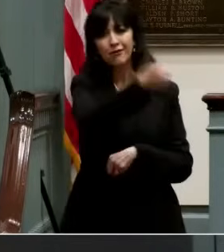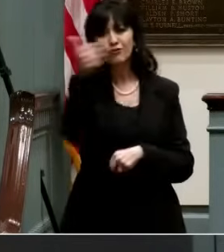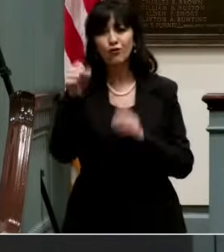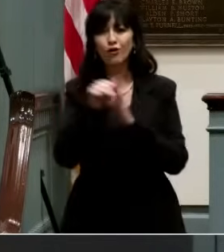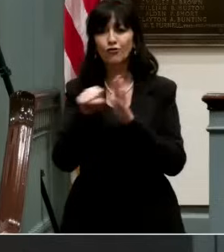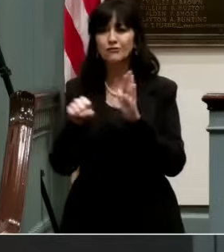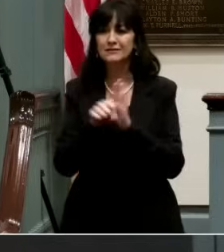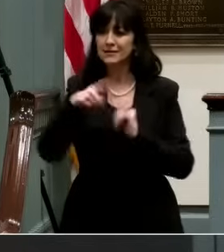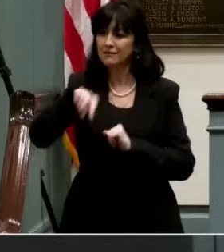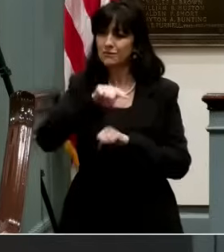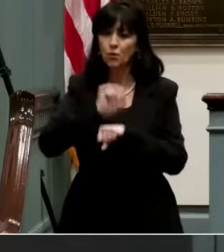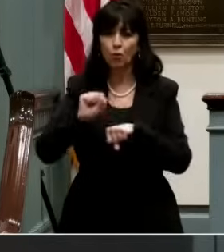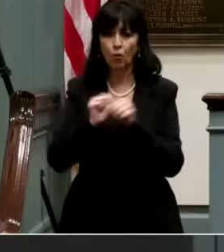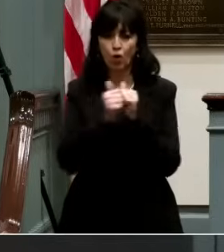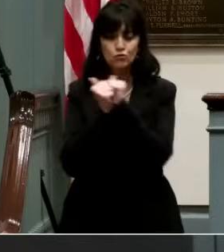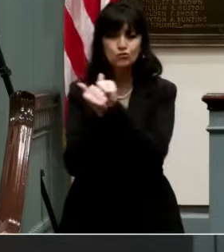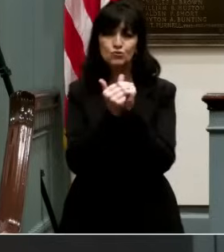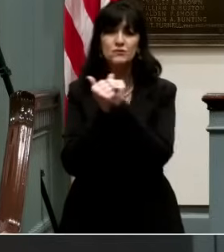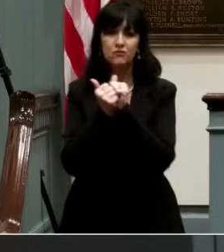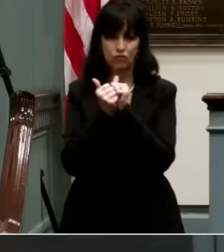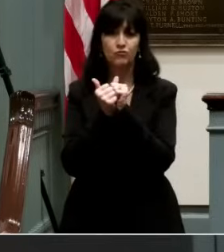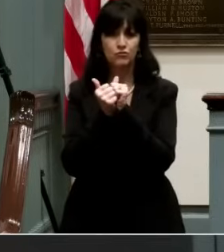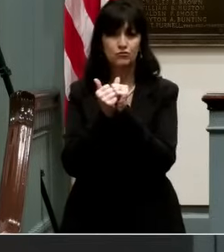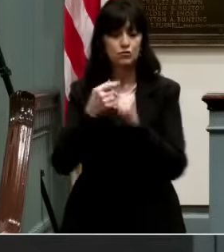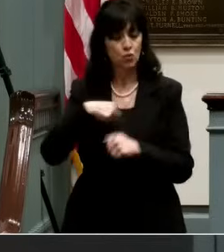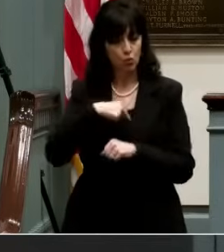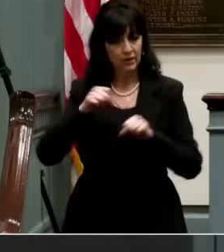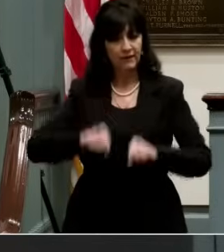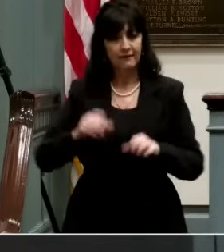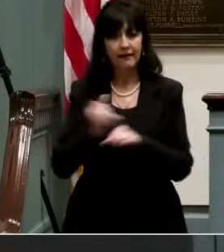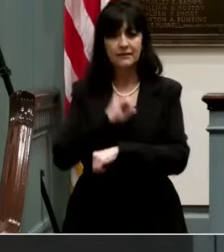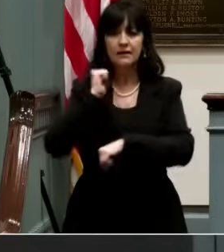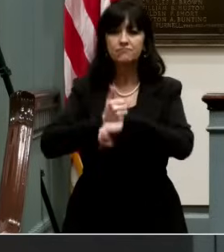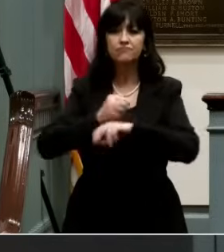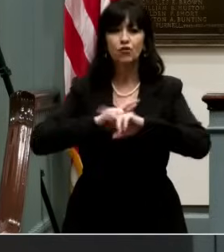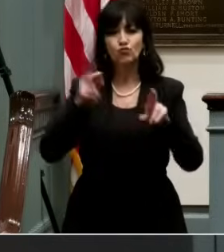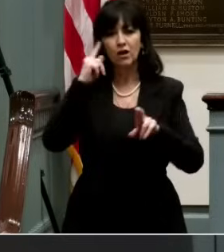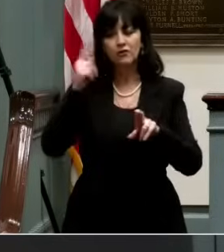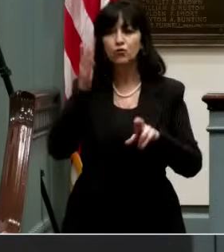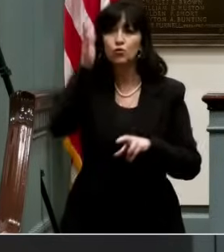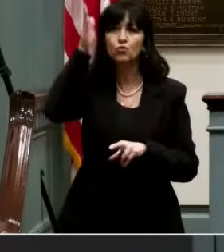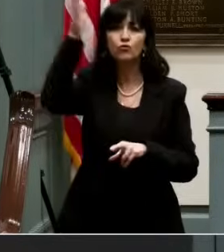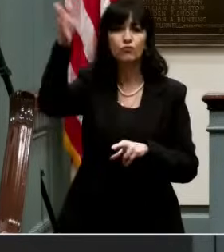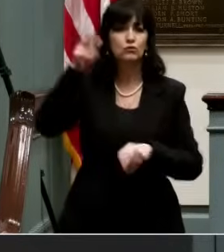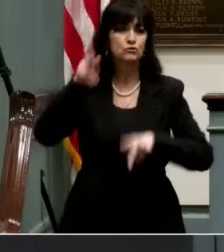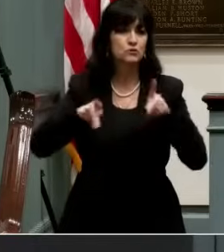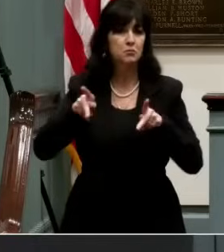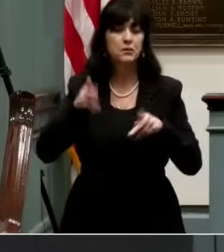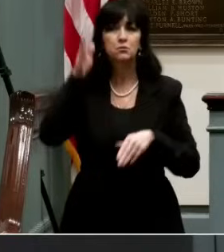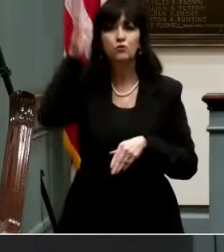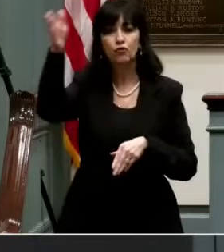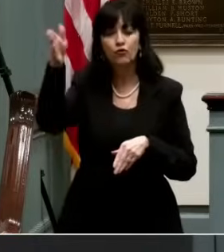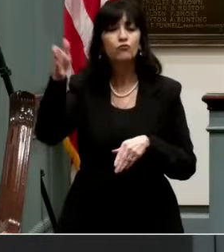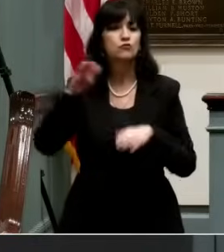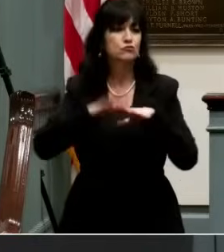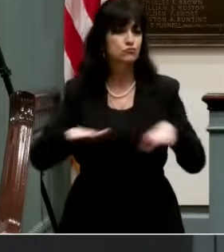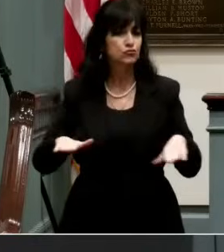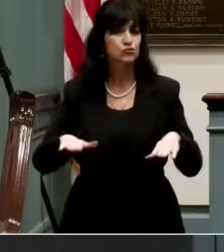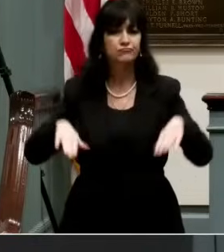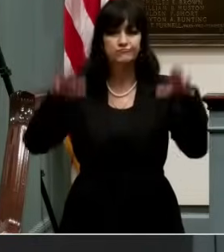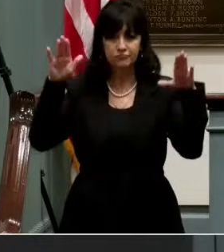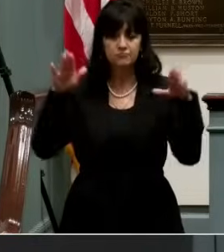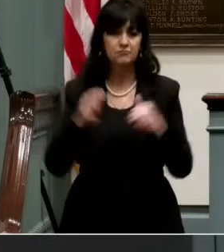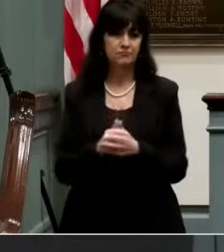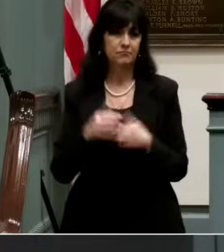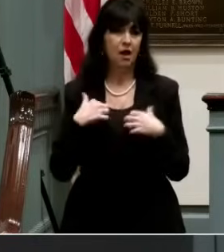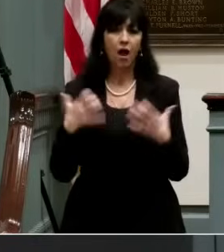future worthy of the next generation. Finally, I want to thank the people of Delaware for the privilege to serve as